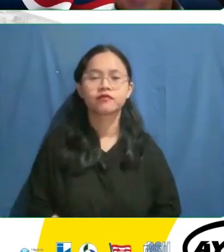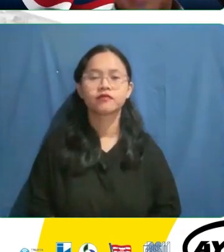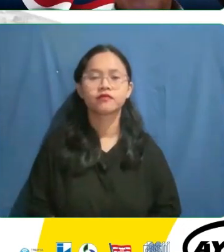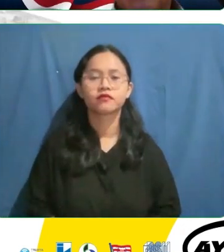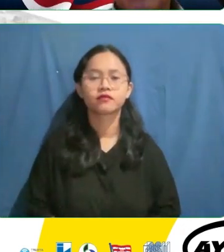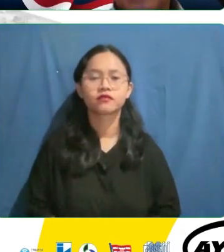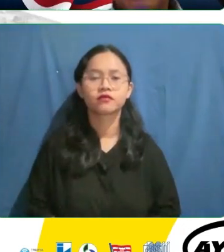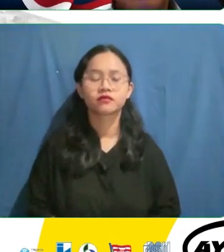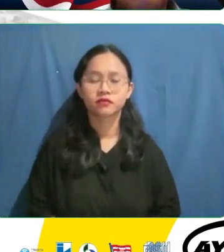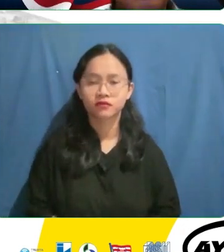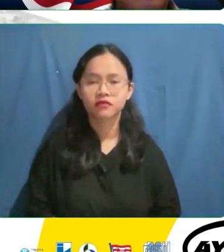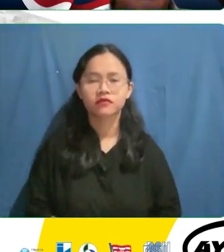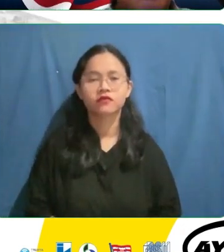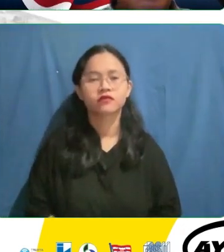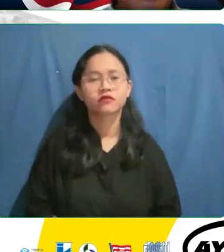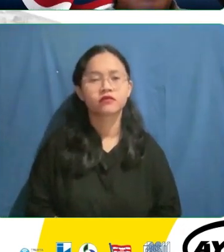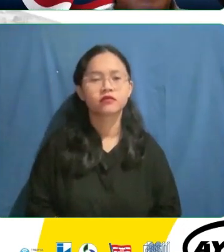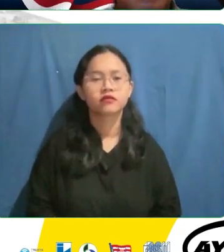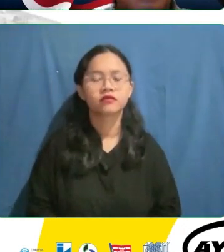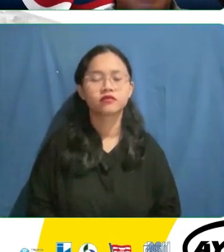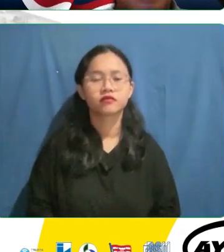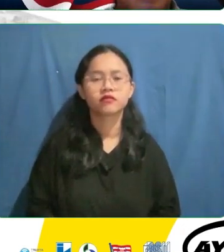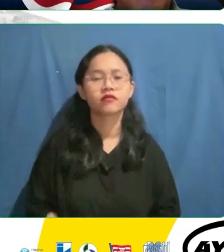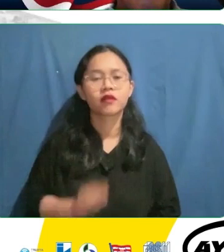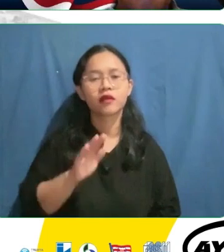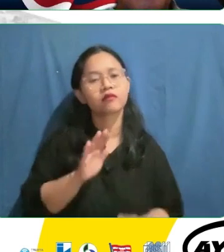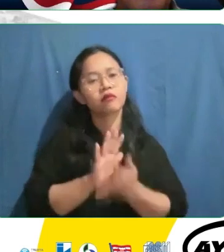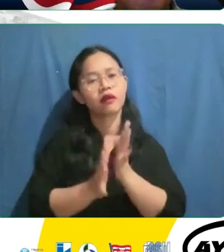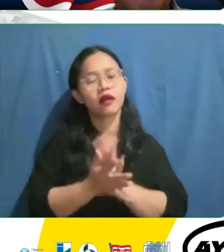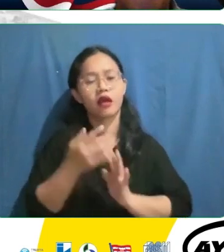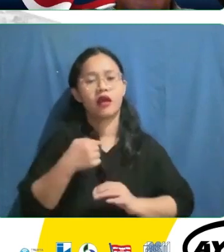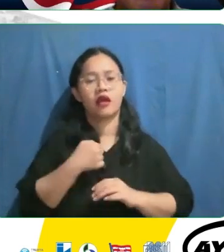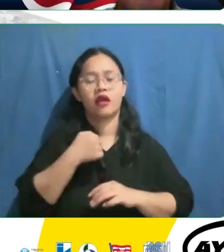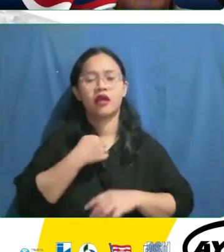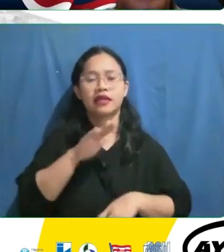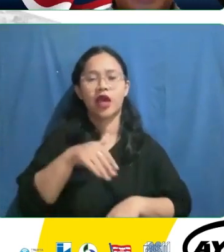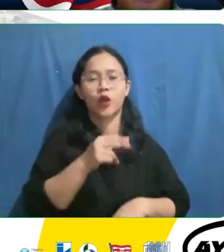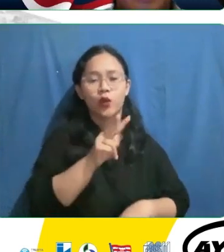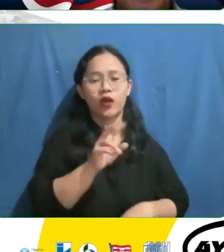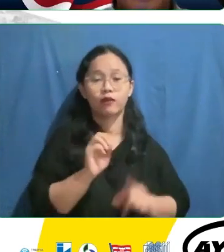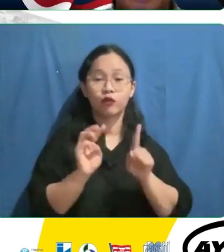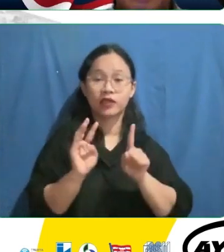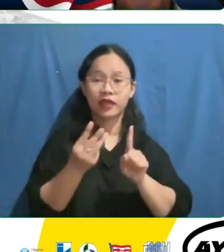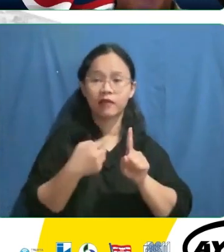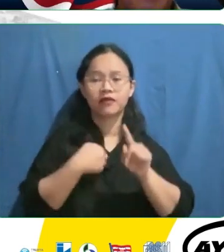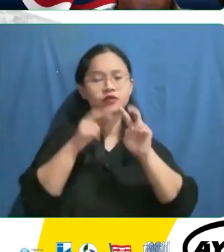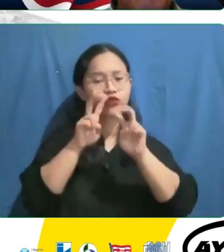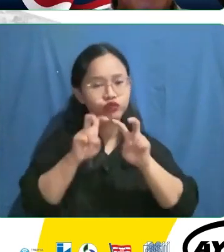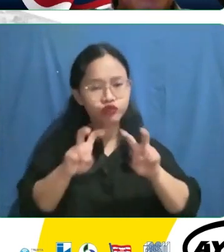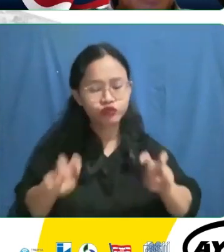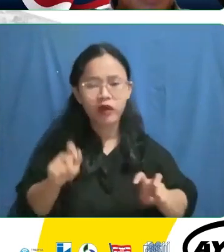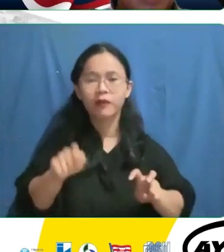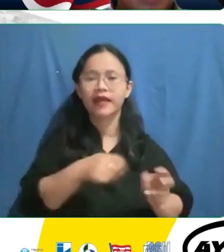in 2013 the vulnerability of dengue hemorrhagic